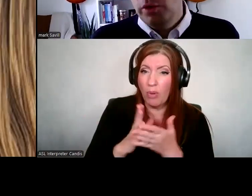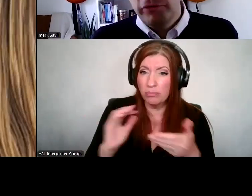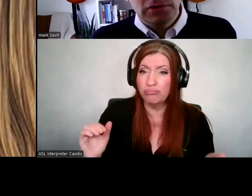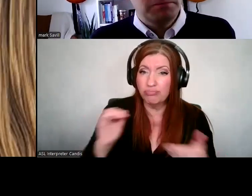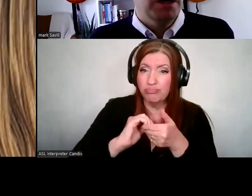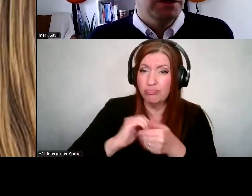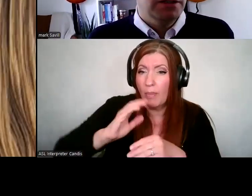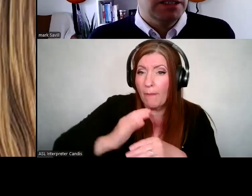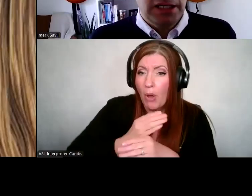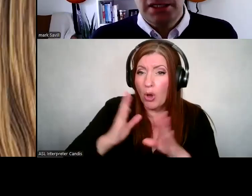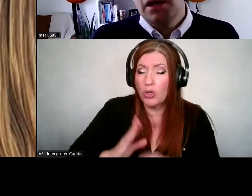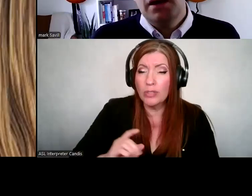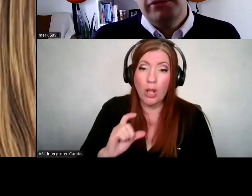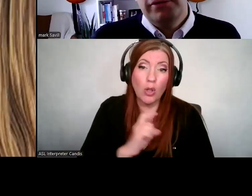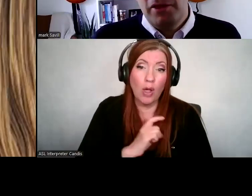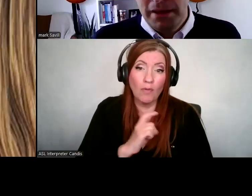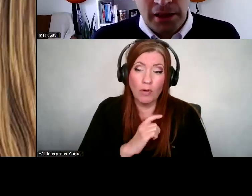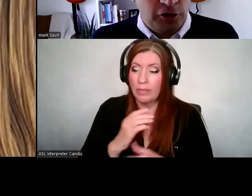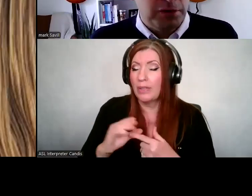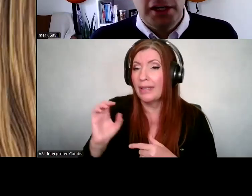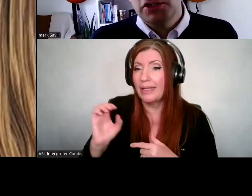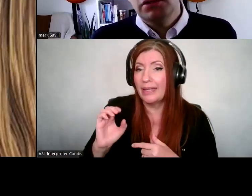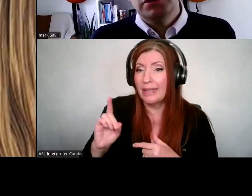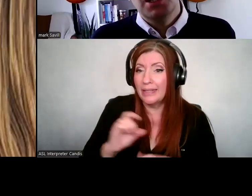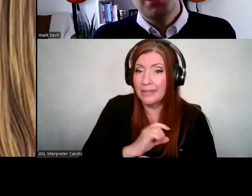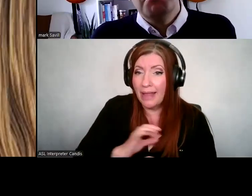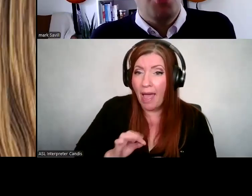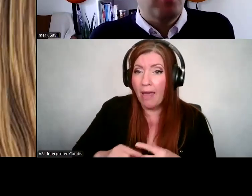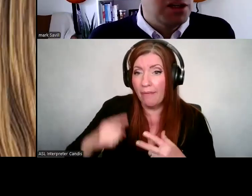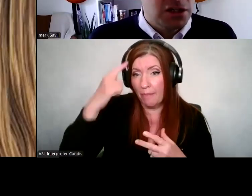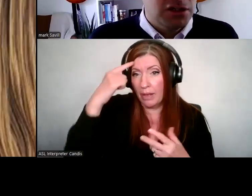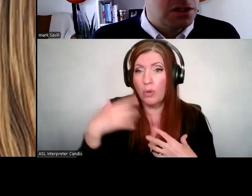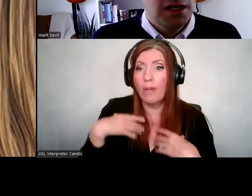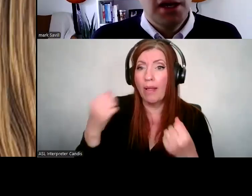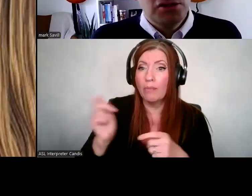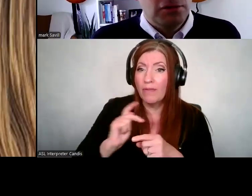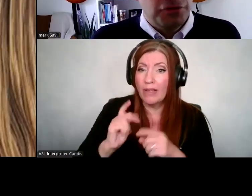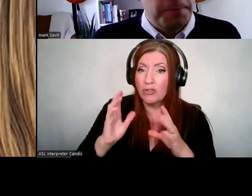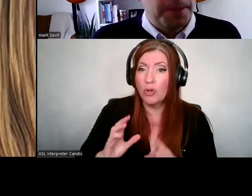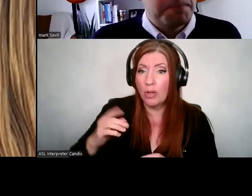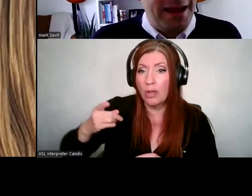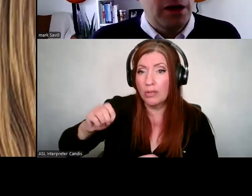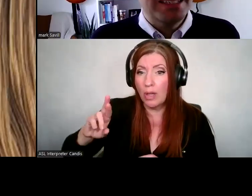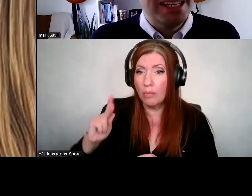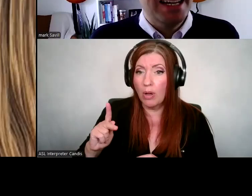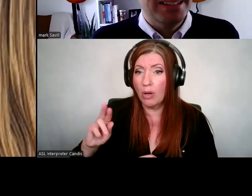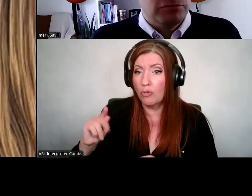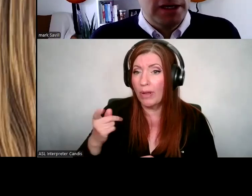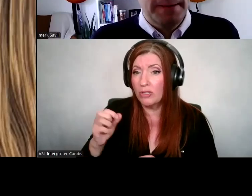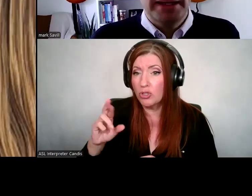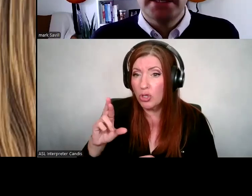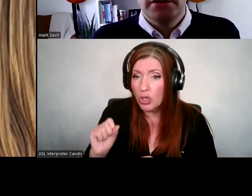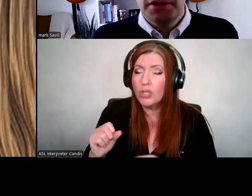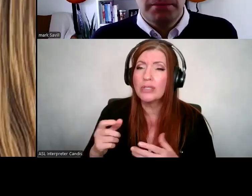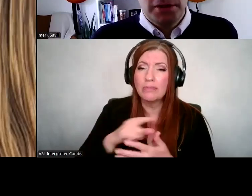So law enforcement partners, ED staff, other mental health professionals, park rangers, sort of how essential it is to